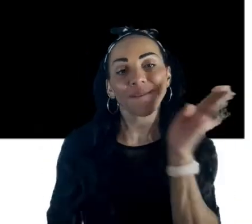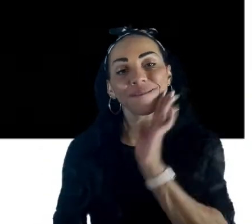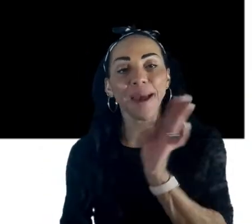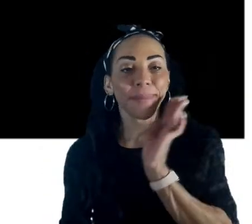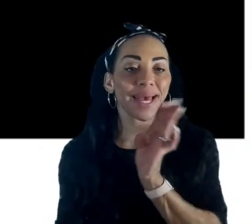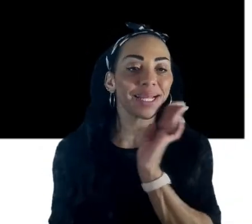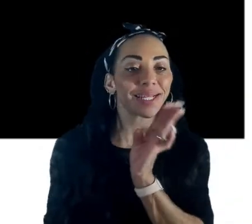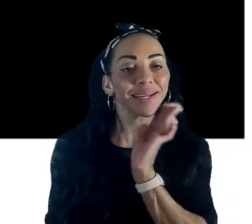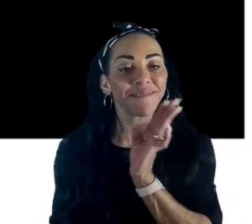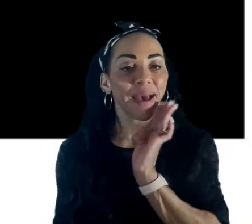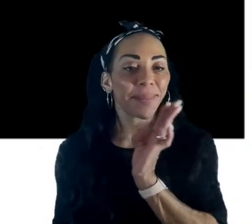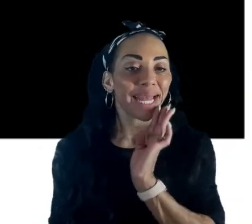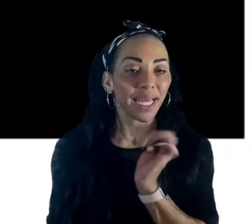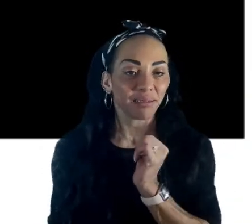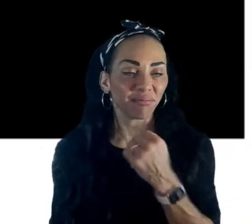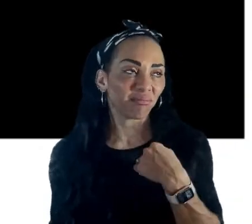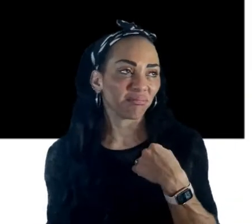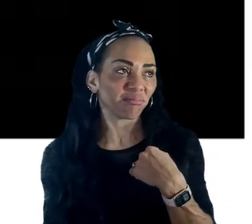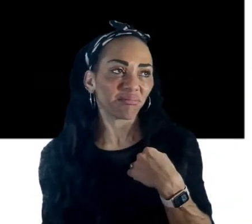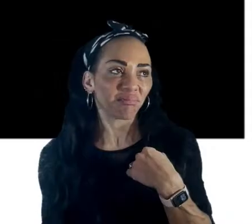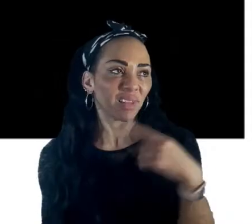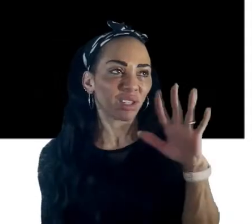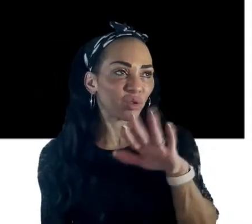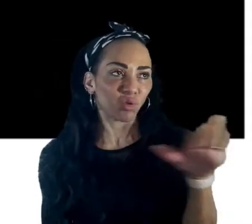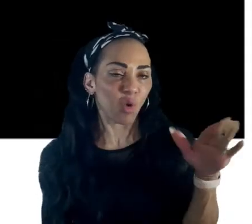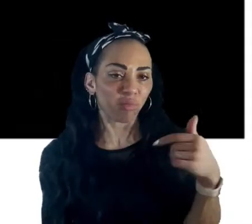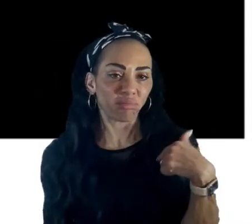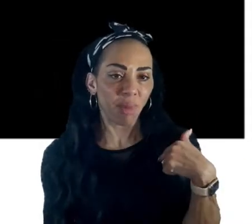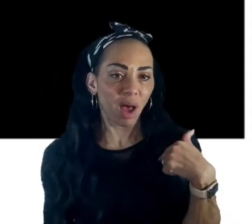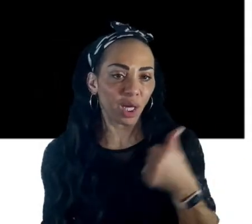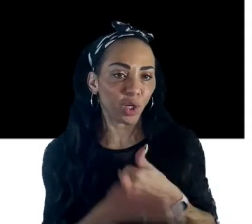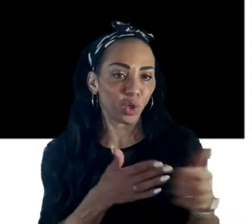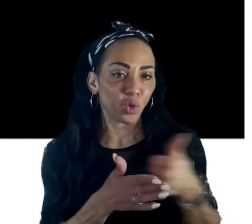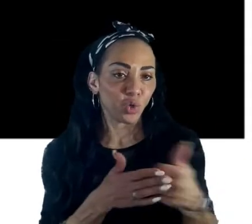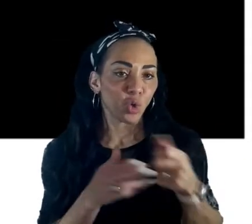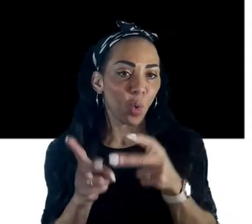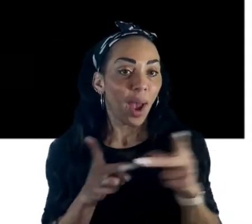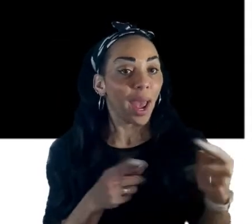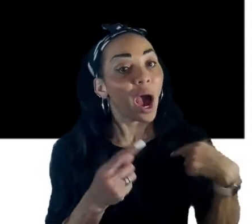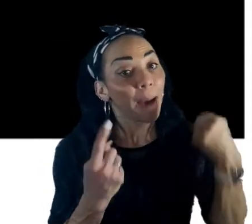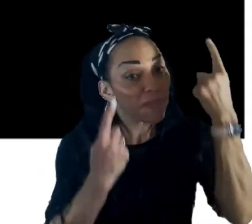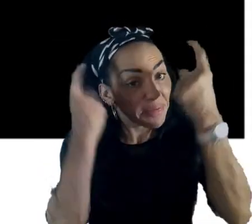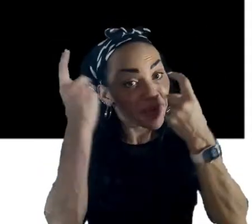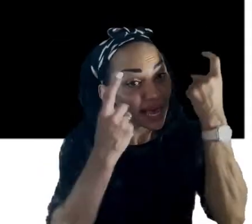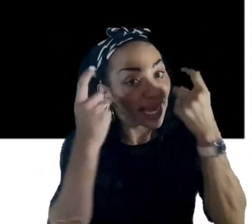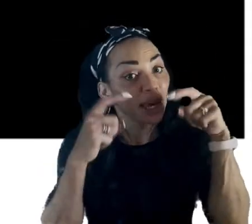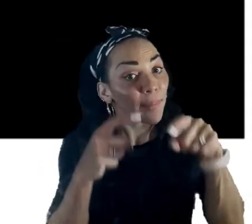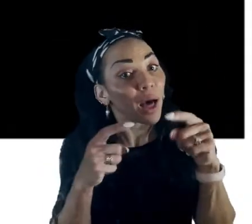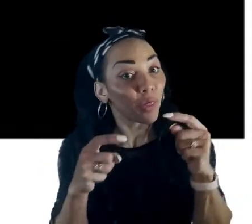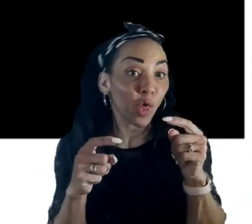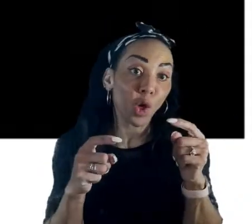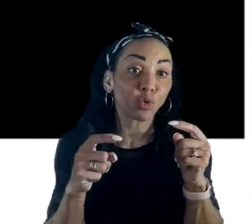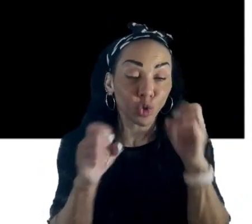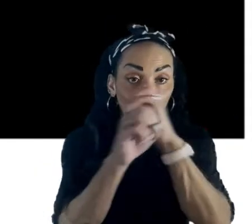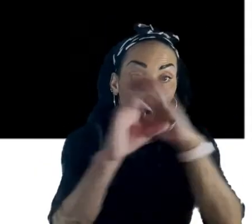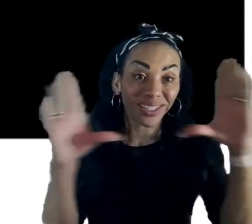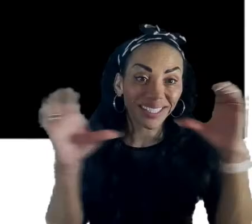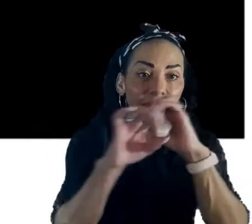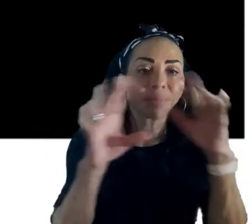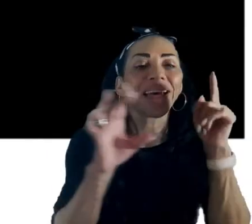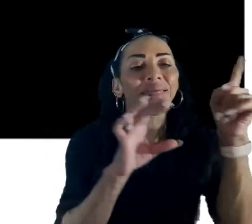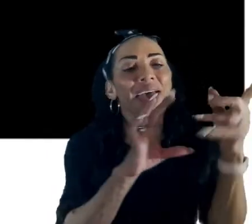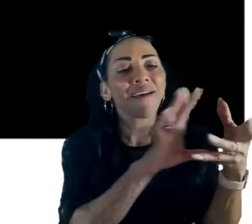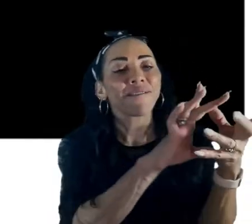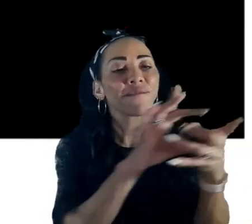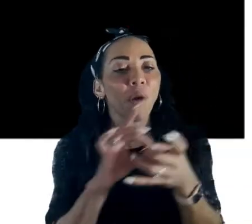guess. So I'm looking at those ideas, which comes from the sort of showgirl